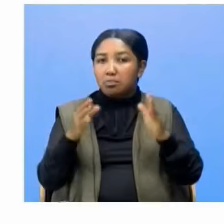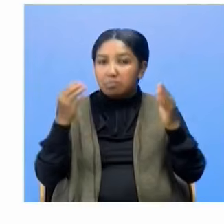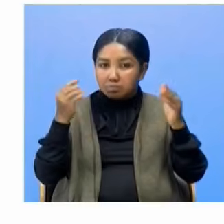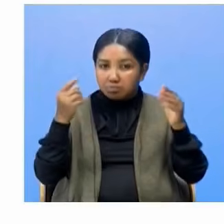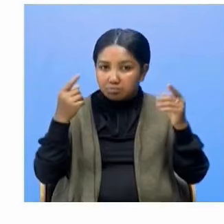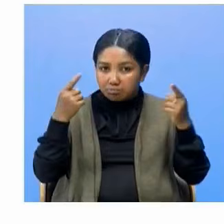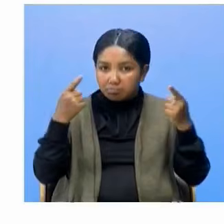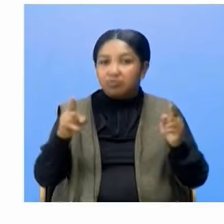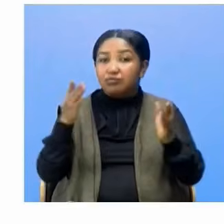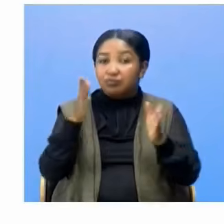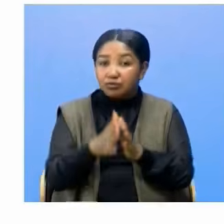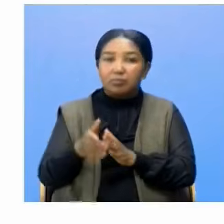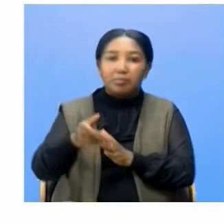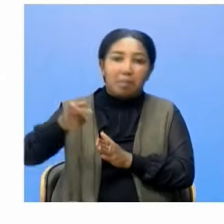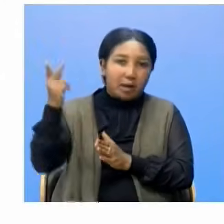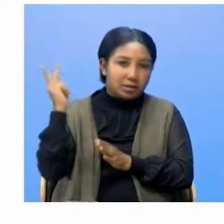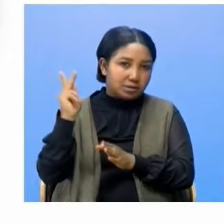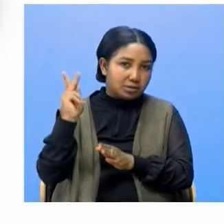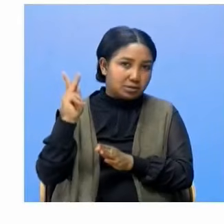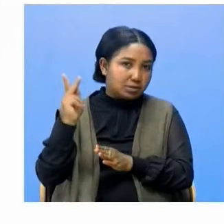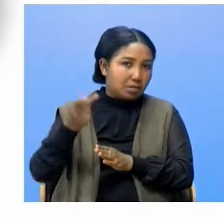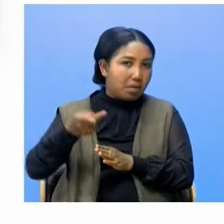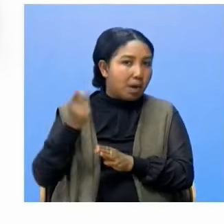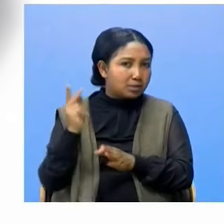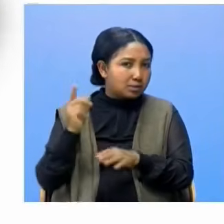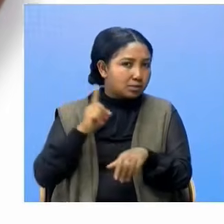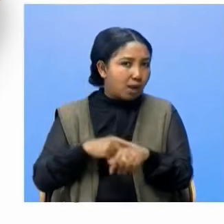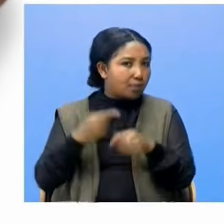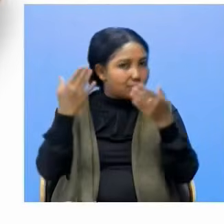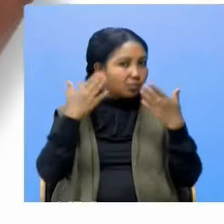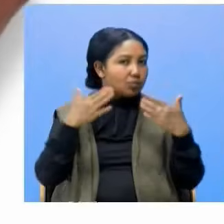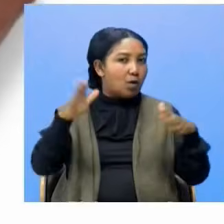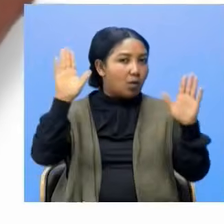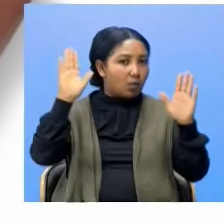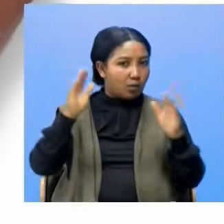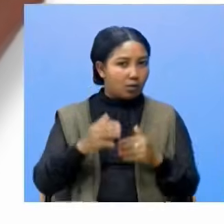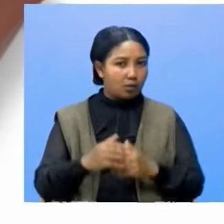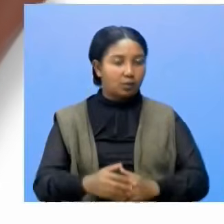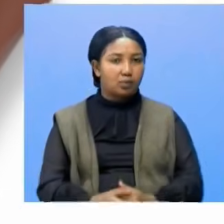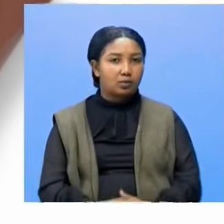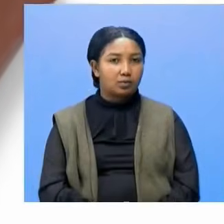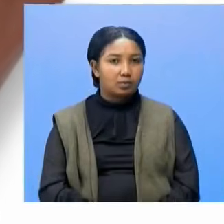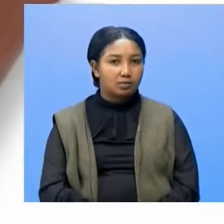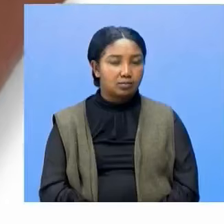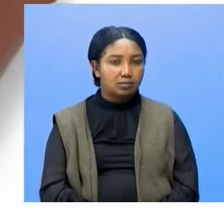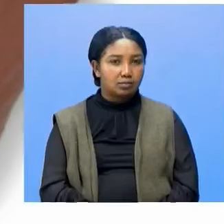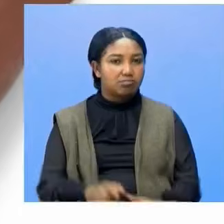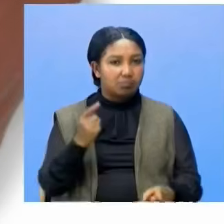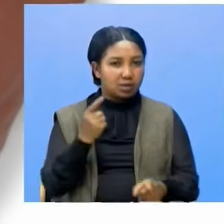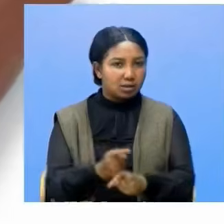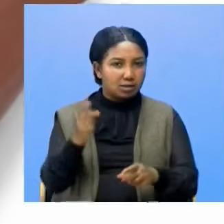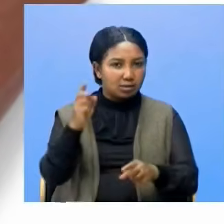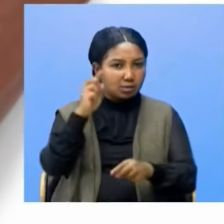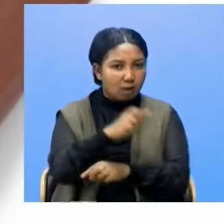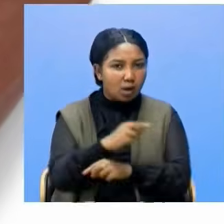mentioned or known specifically.